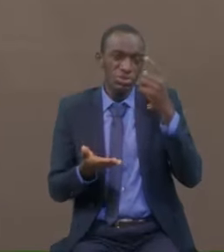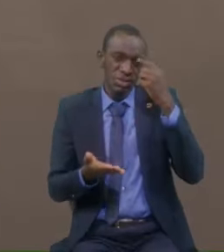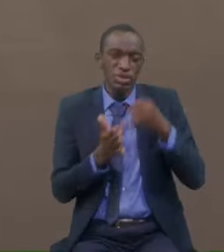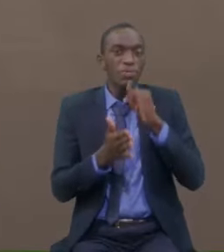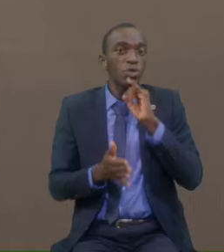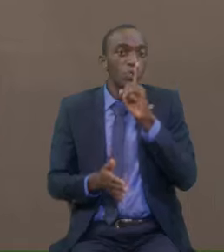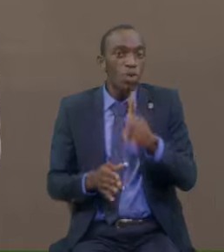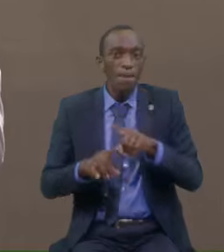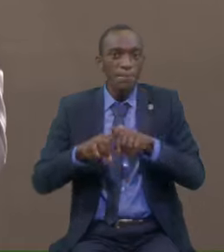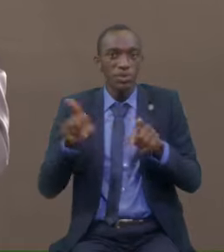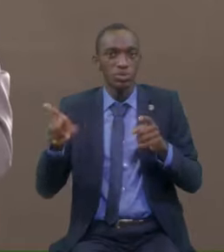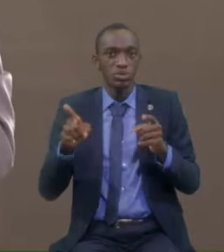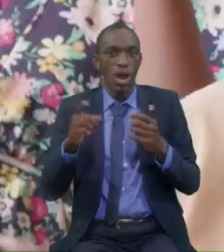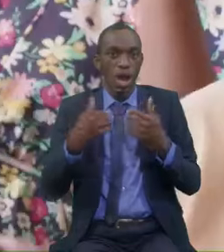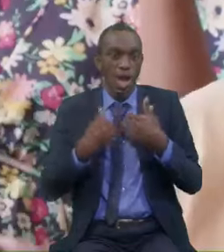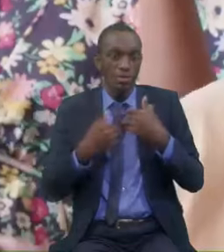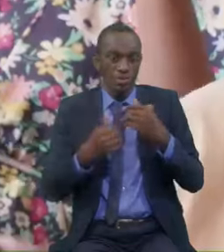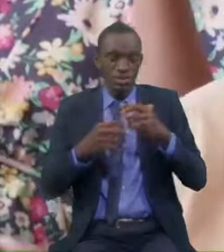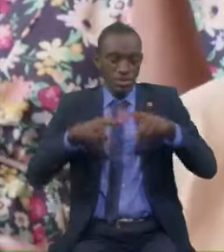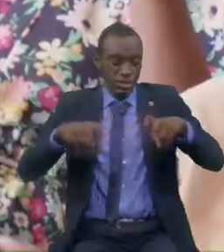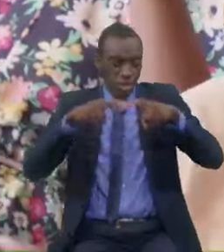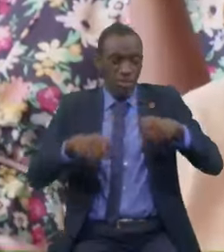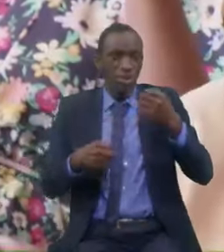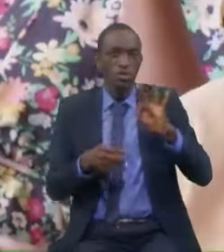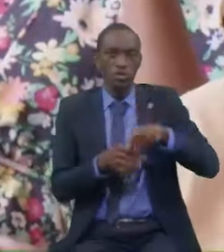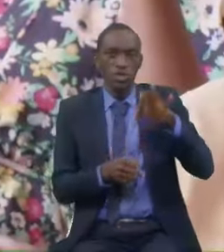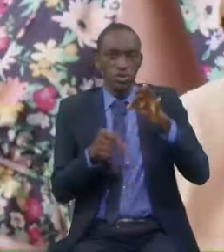spirit. You'll have in Jesus' name.